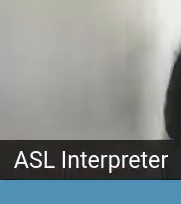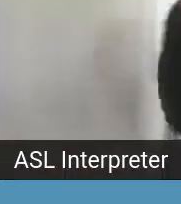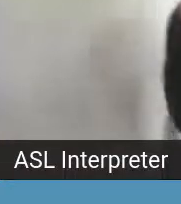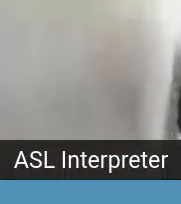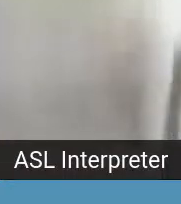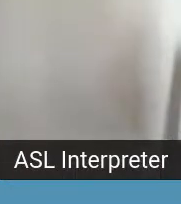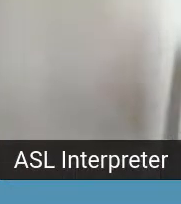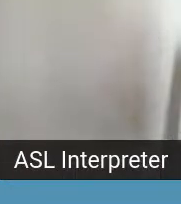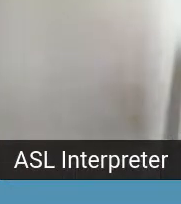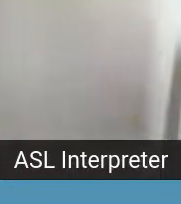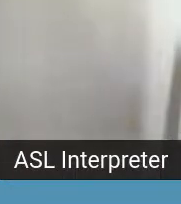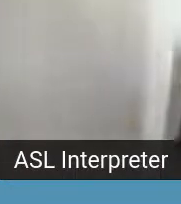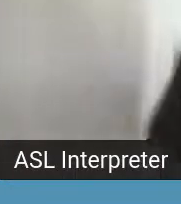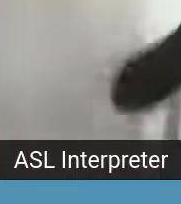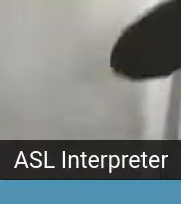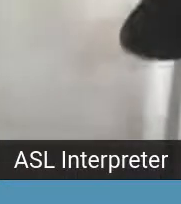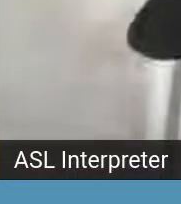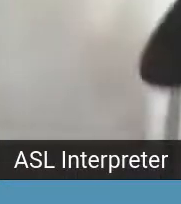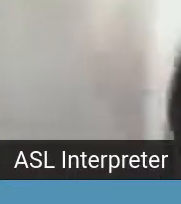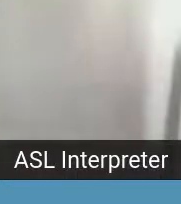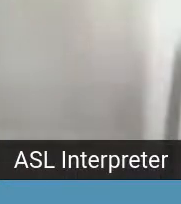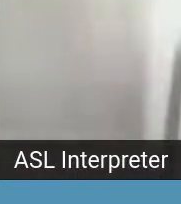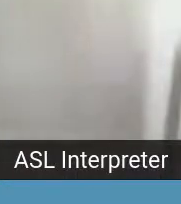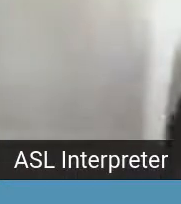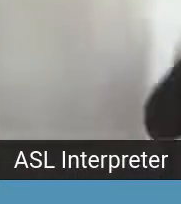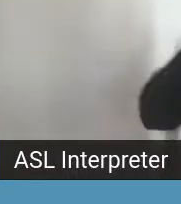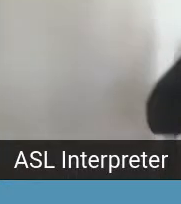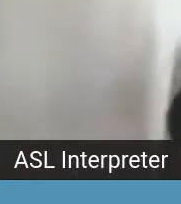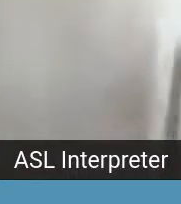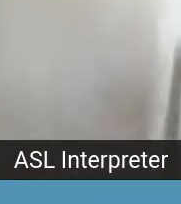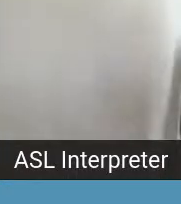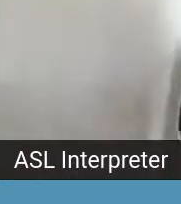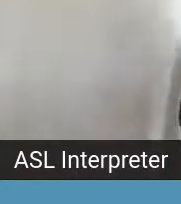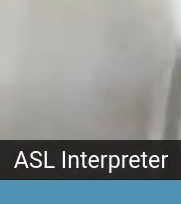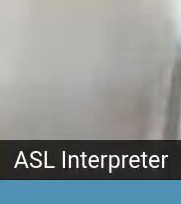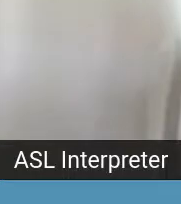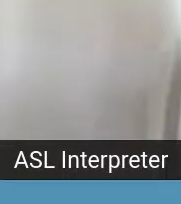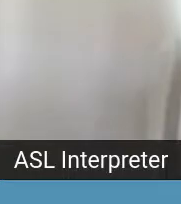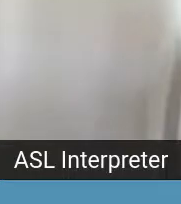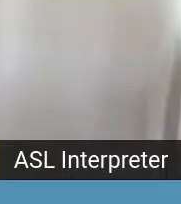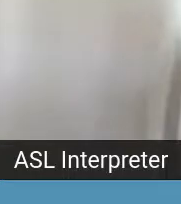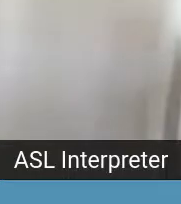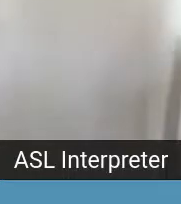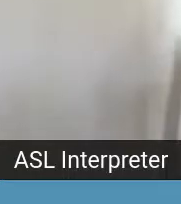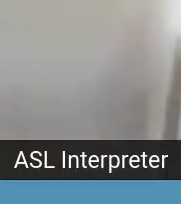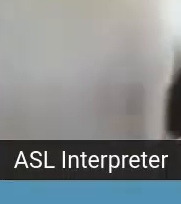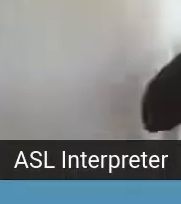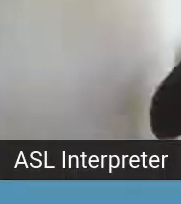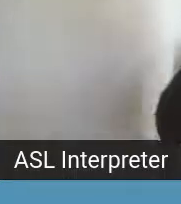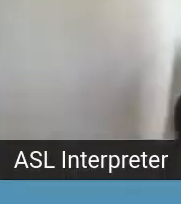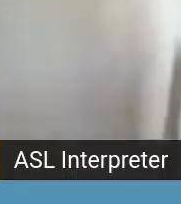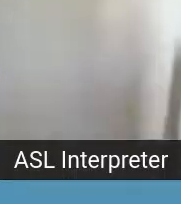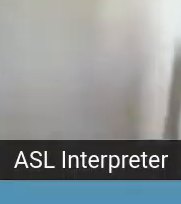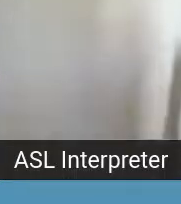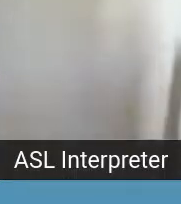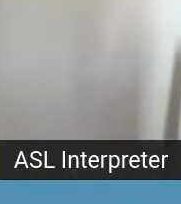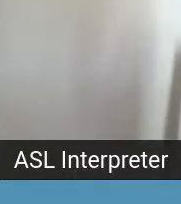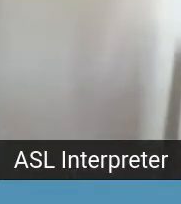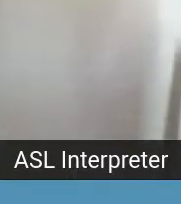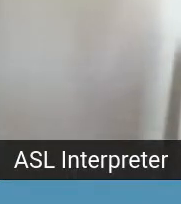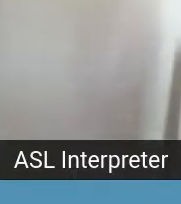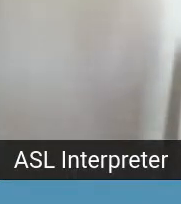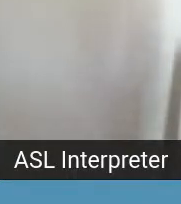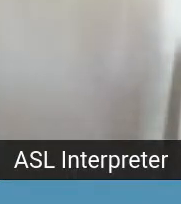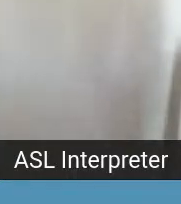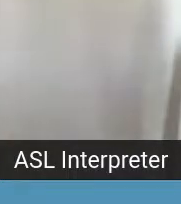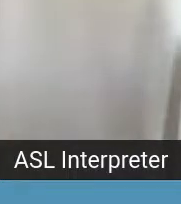this technology training, because my organization has two staff, and neither one of us really come from a technology